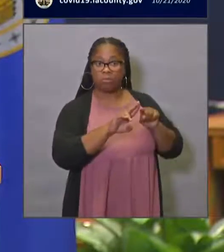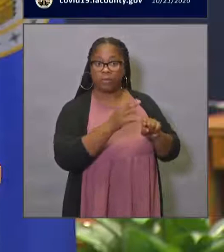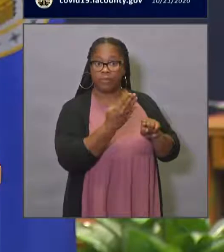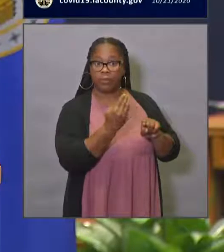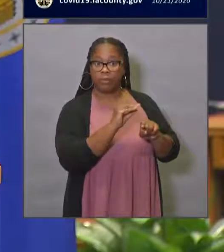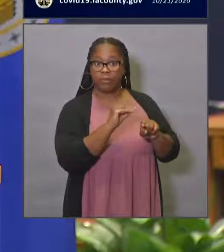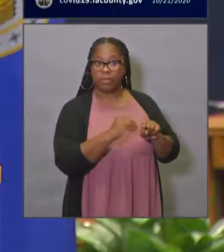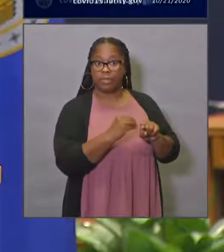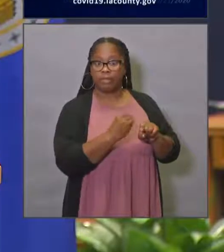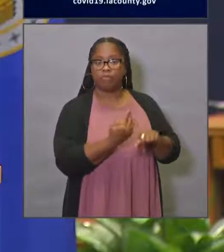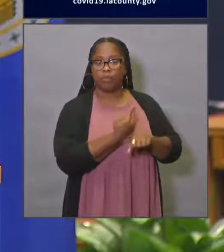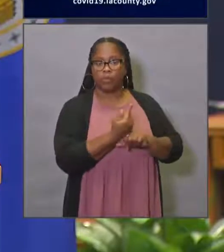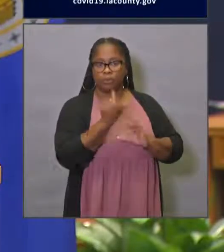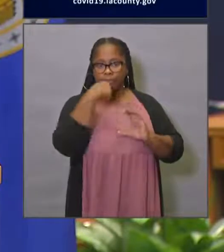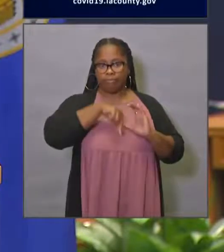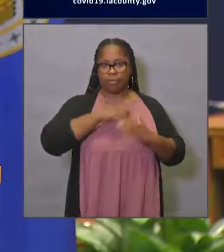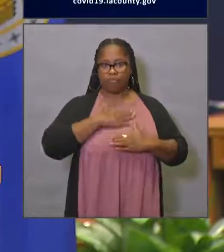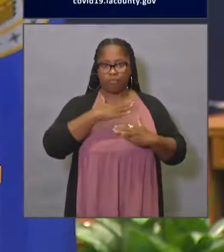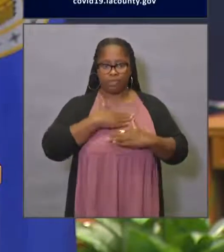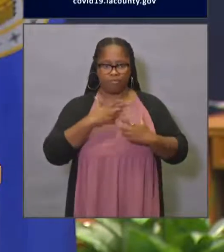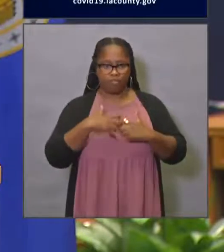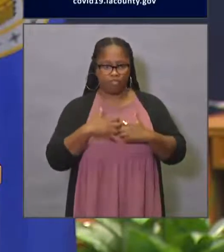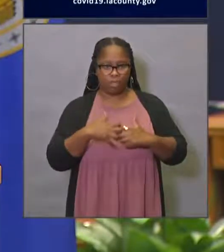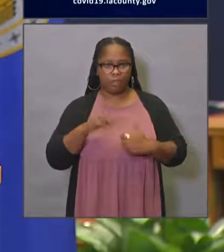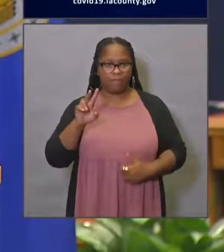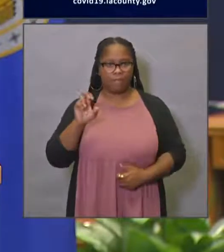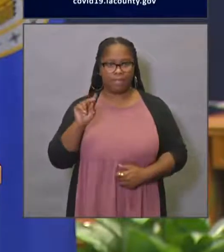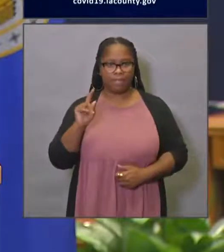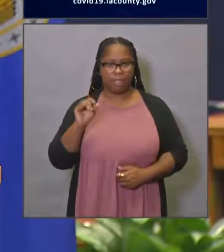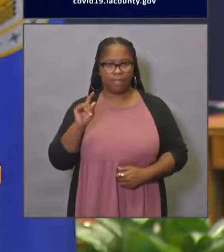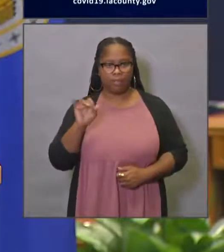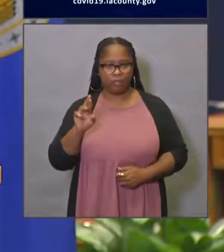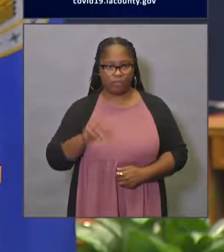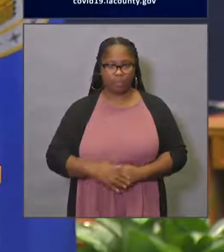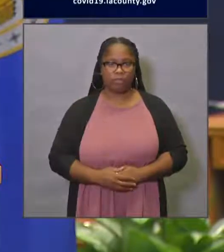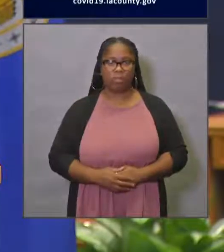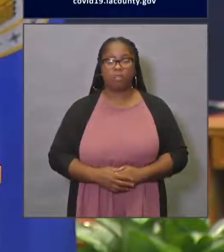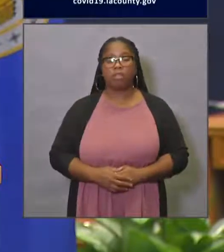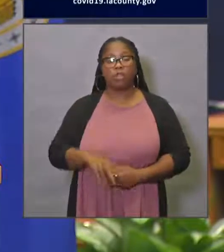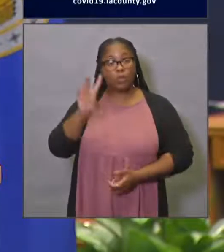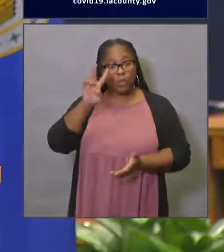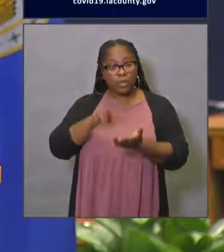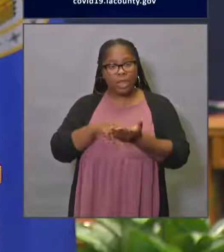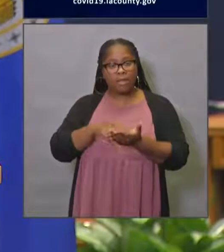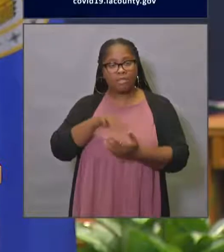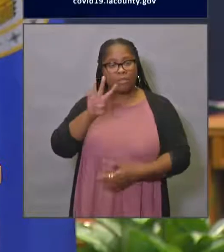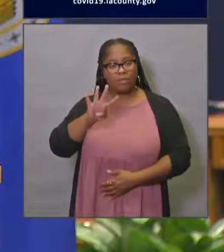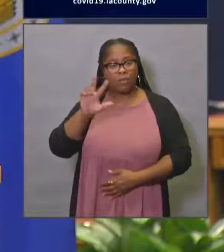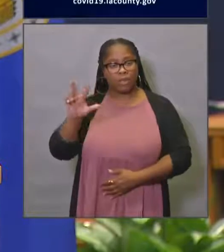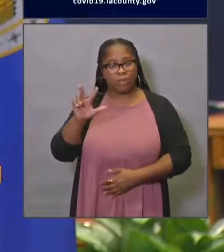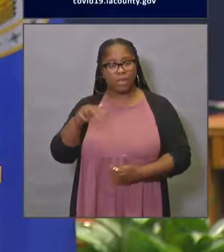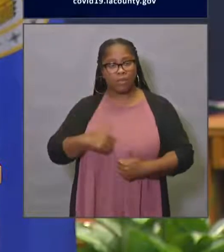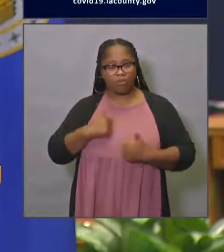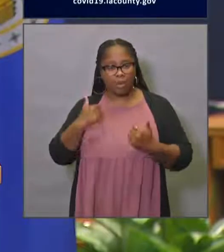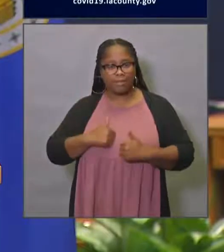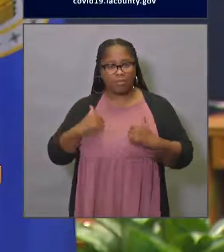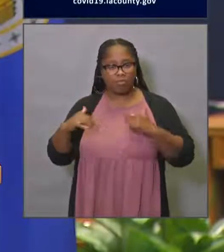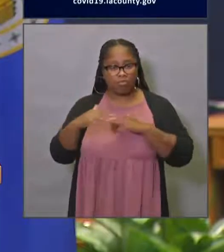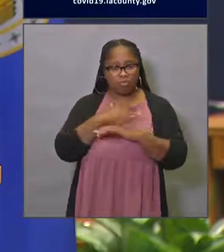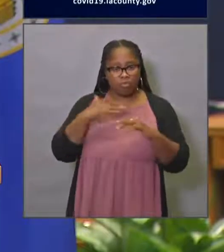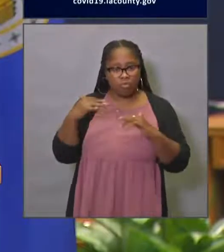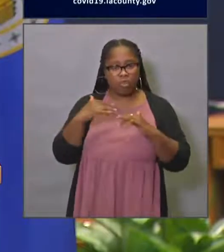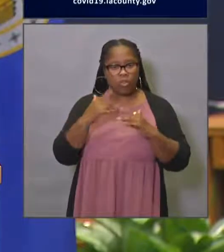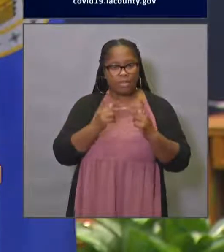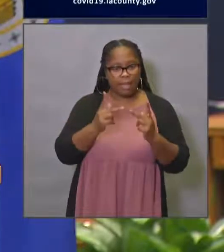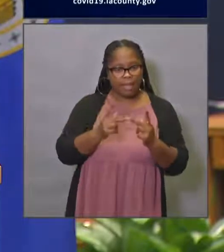on ventilators. We've investigated a total of 2,043 residential congregate settings and